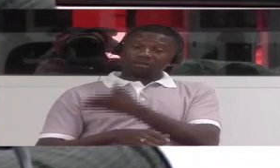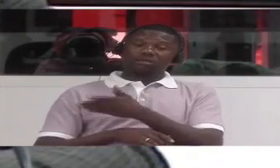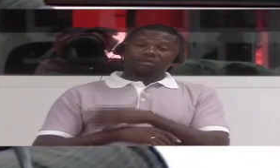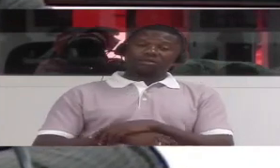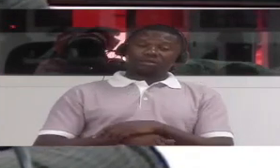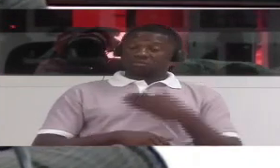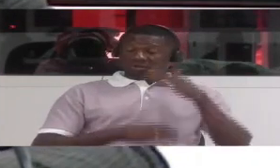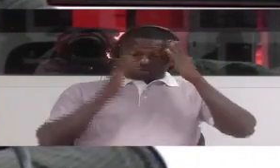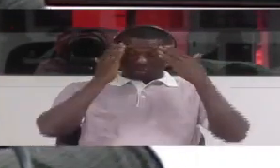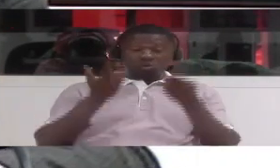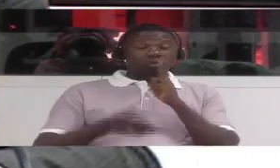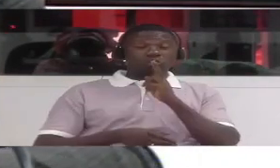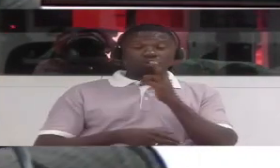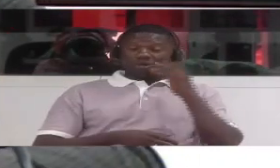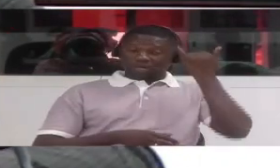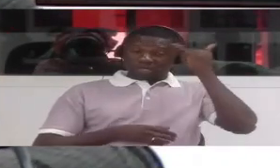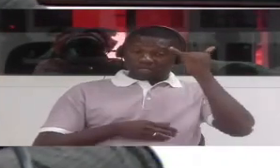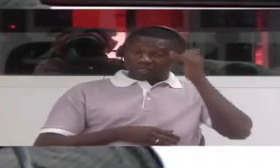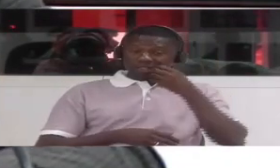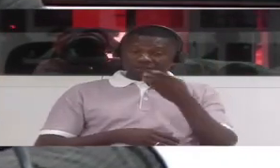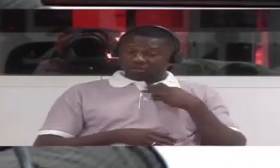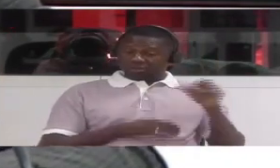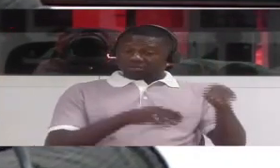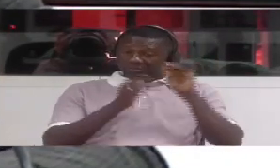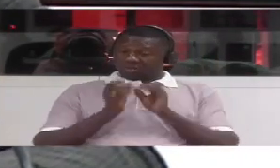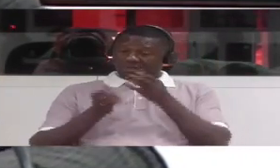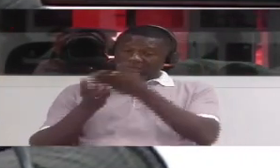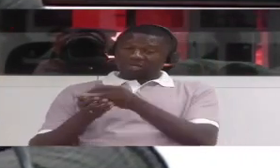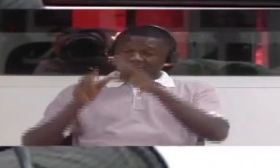of being locked up downstairs.